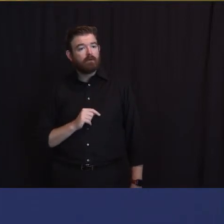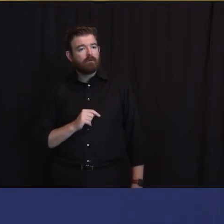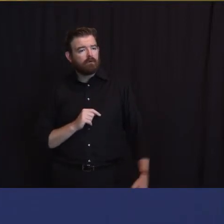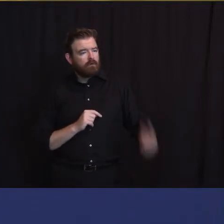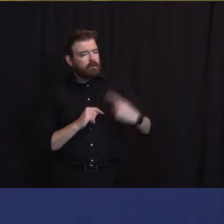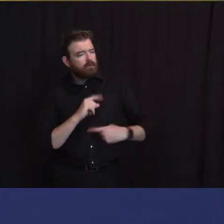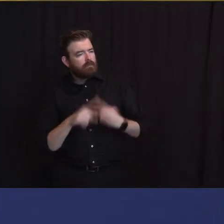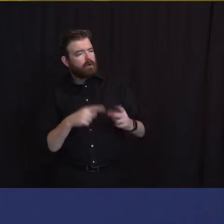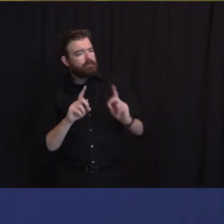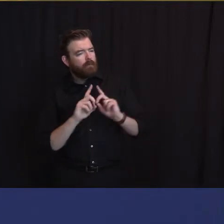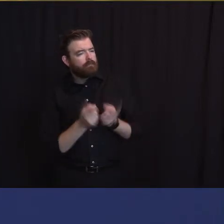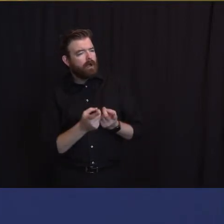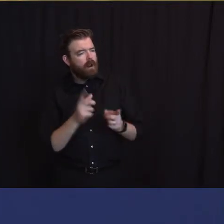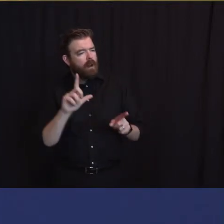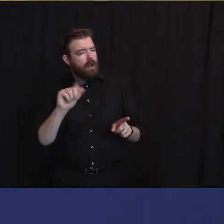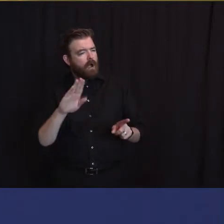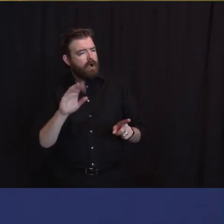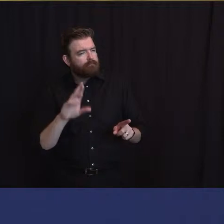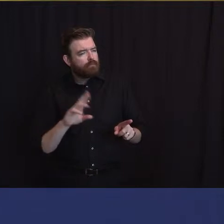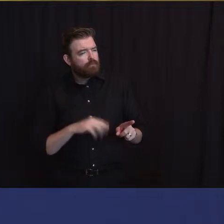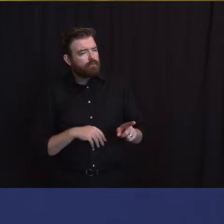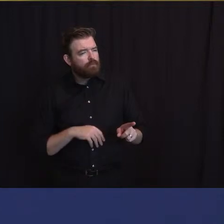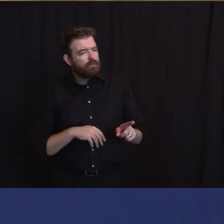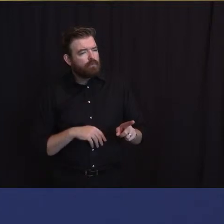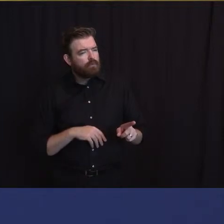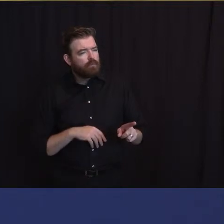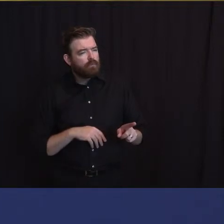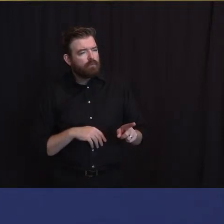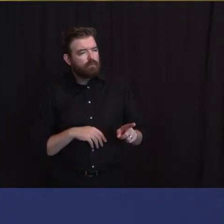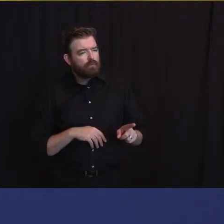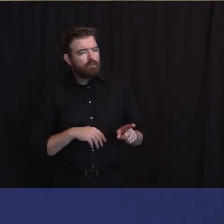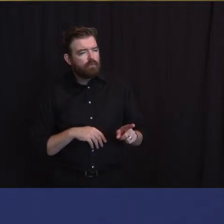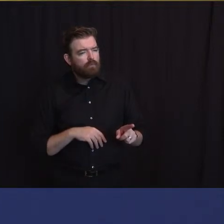on that, if that's okay with you? Thank you very much. Dave, good afternoon.